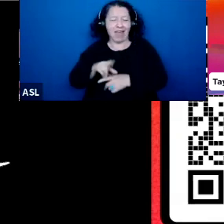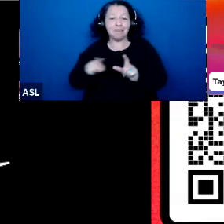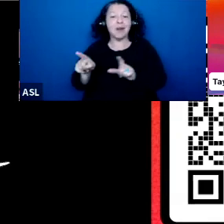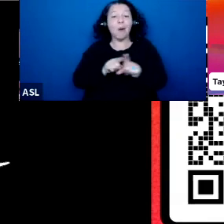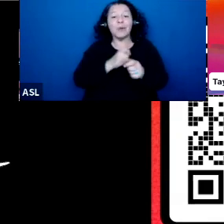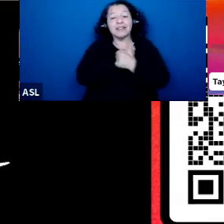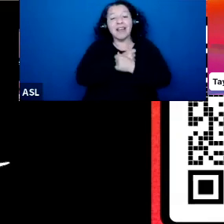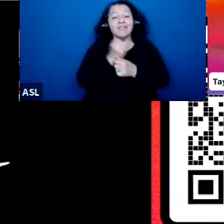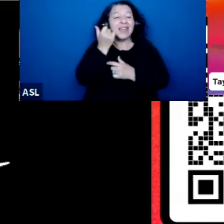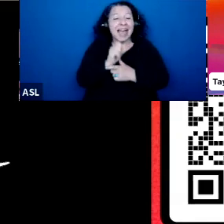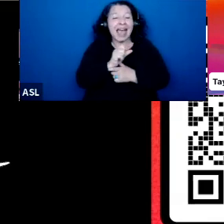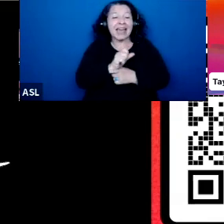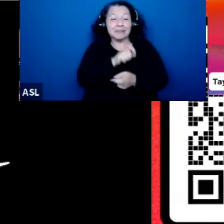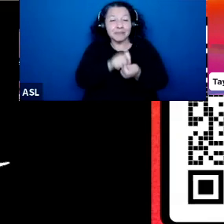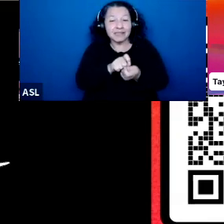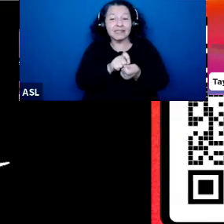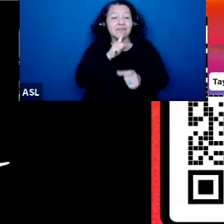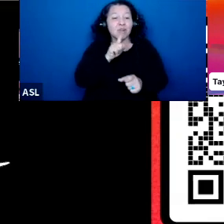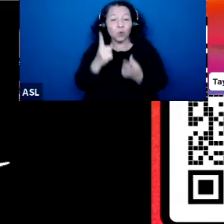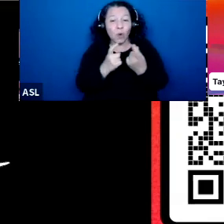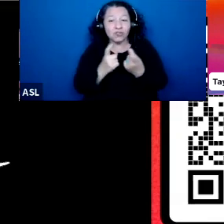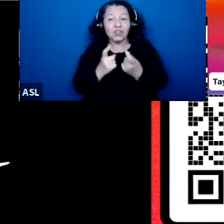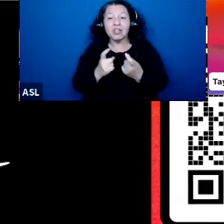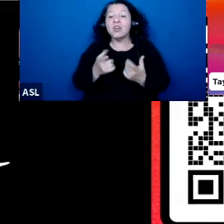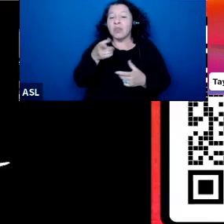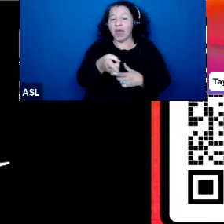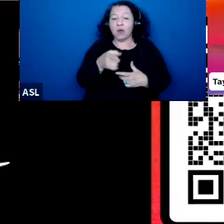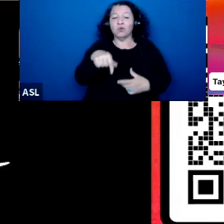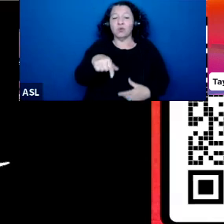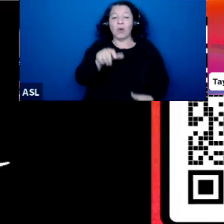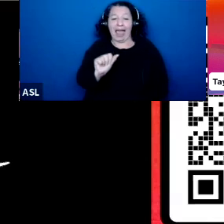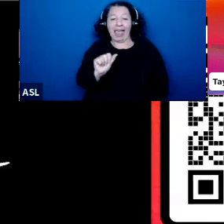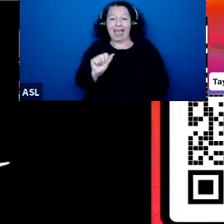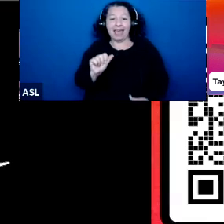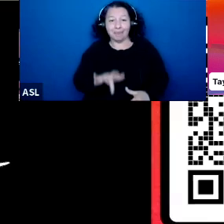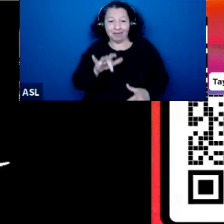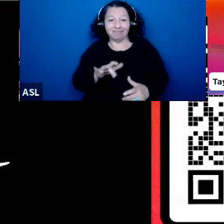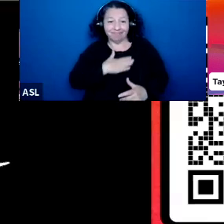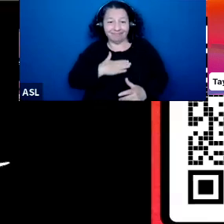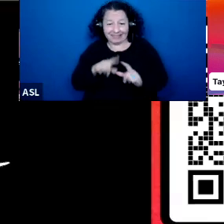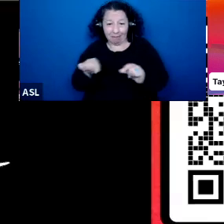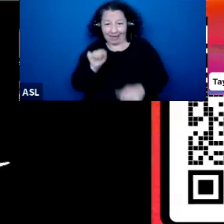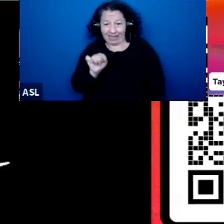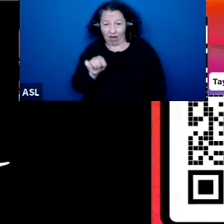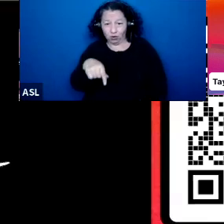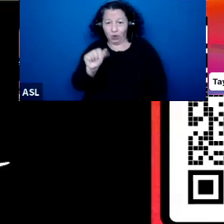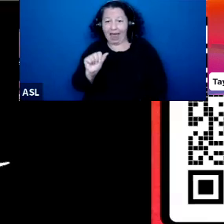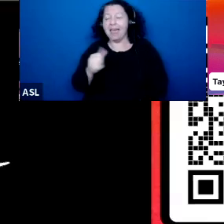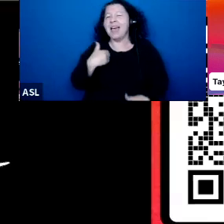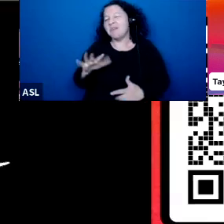little Q&A feature. We do have probably about the last 10 minutes of this webinar reserved for